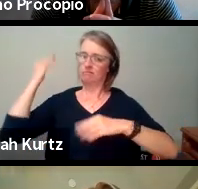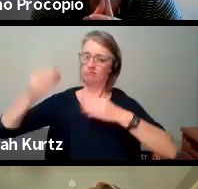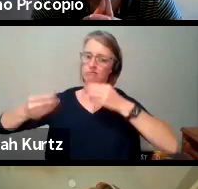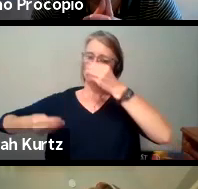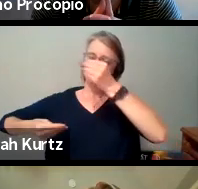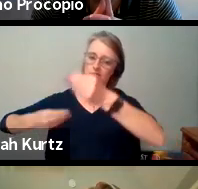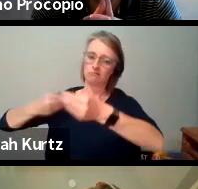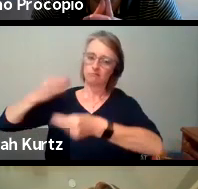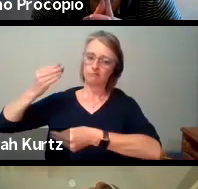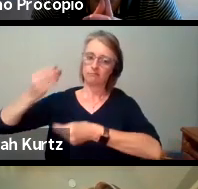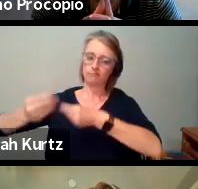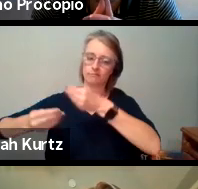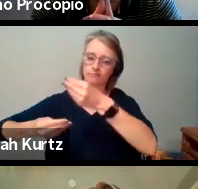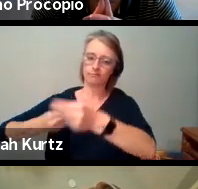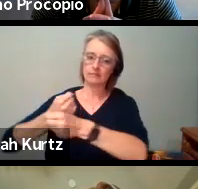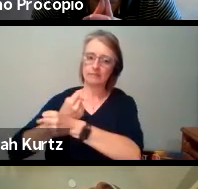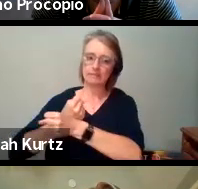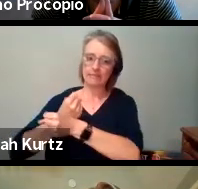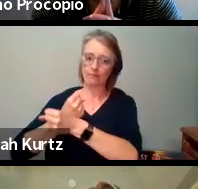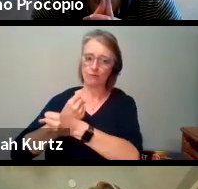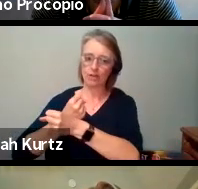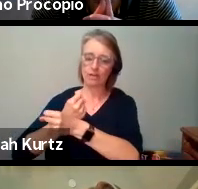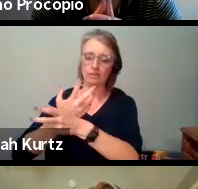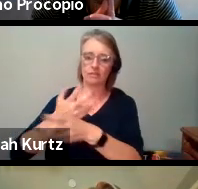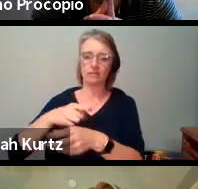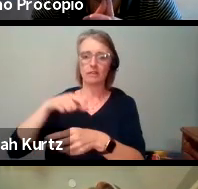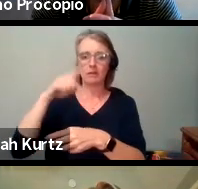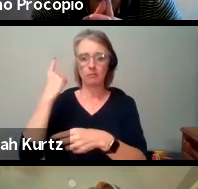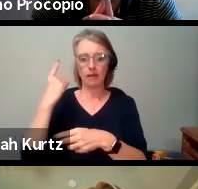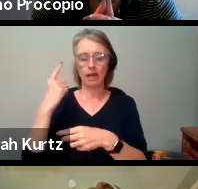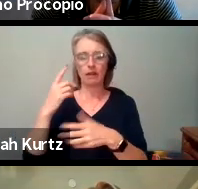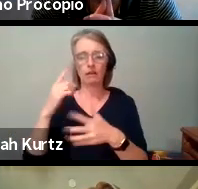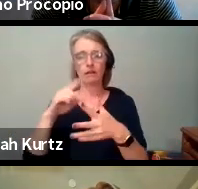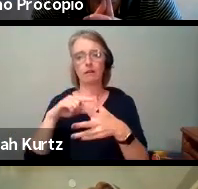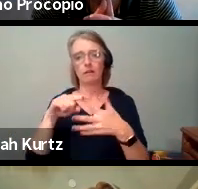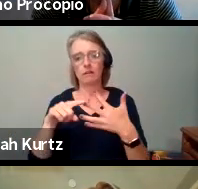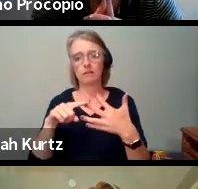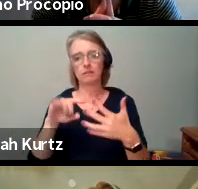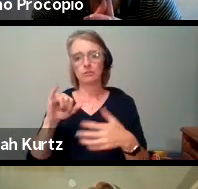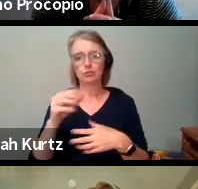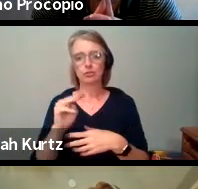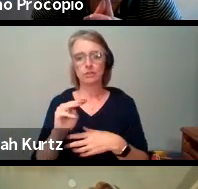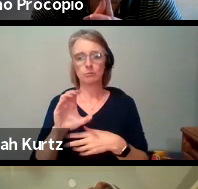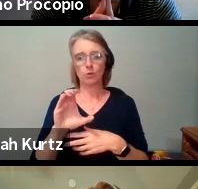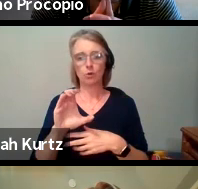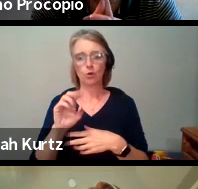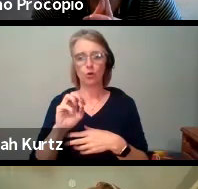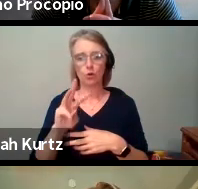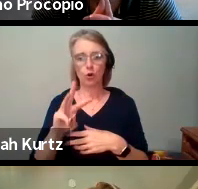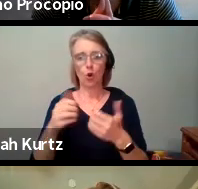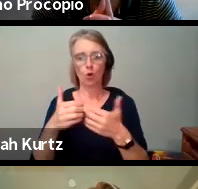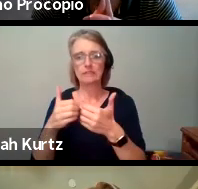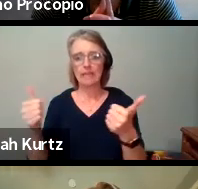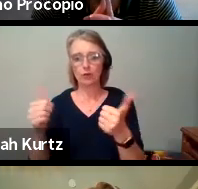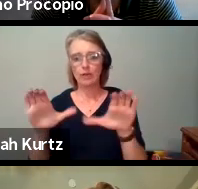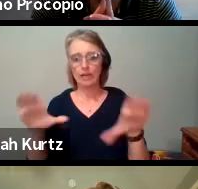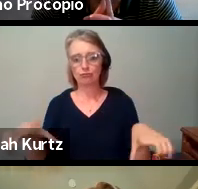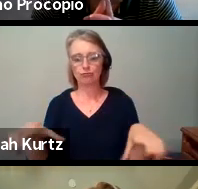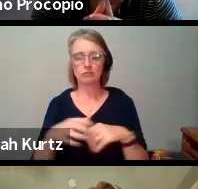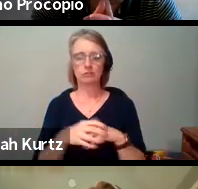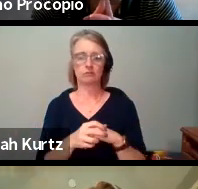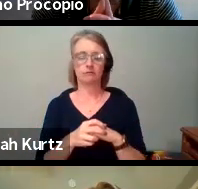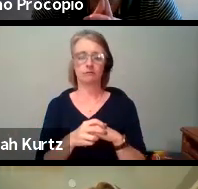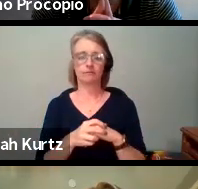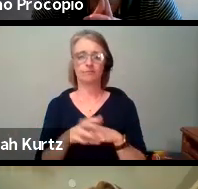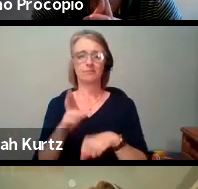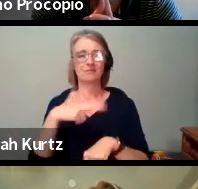the end of that. Well, Reconstruction, Black codes, Jim Crow, segregation.